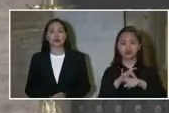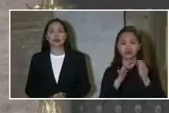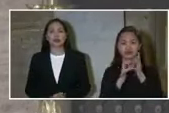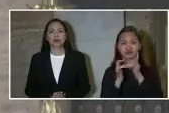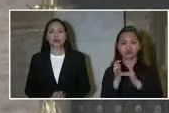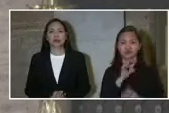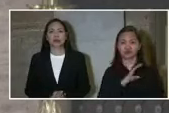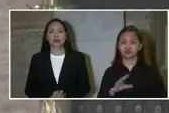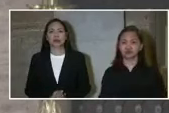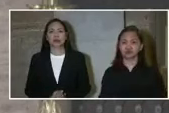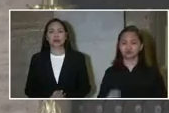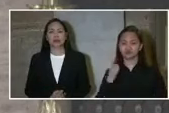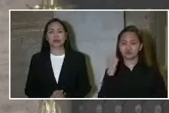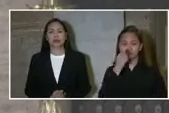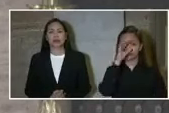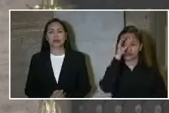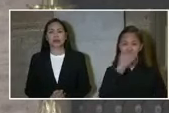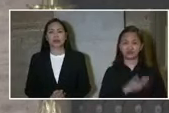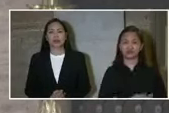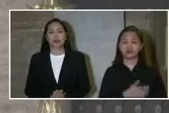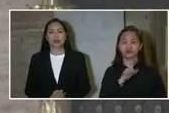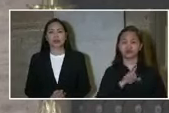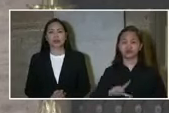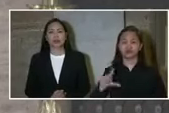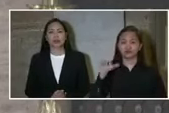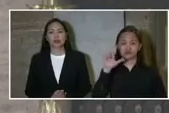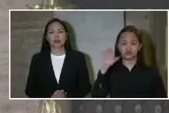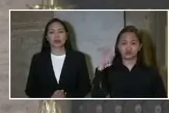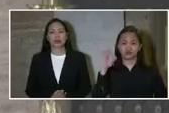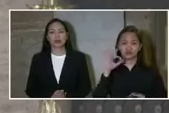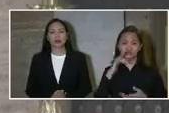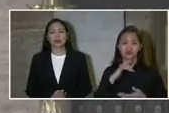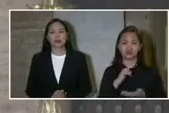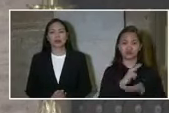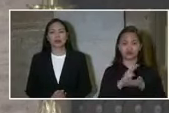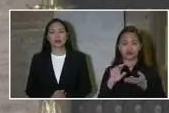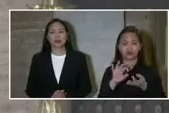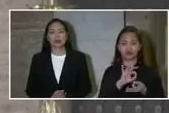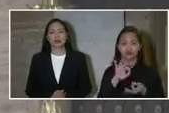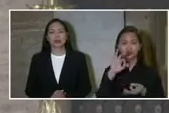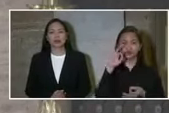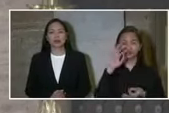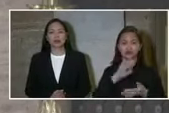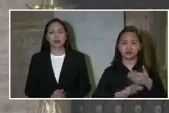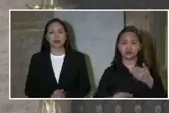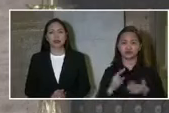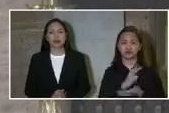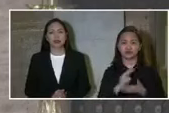in Jesus Christ, His only Son, our Lord, who was conceived by the Holy Spirit, born of the Virgin